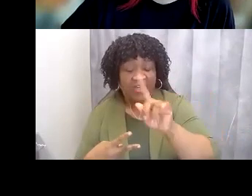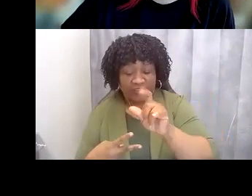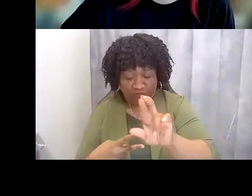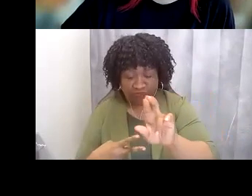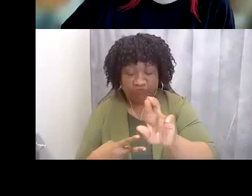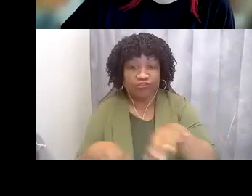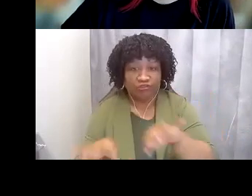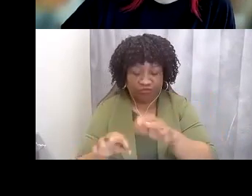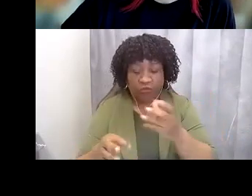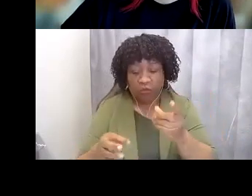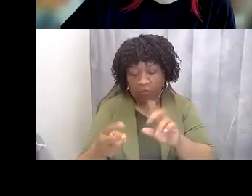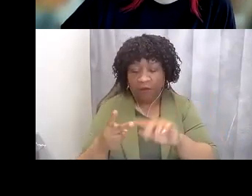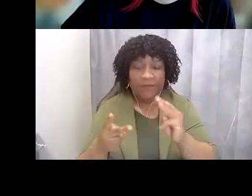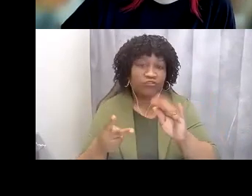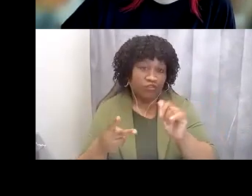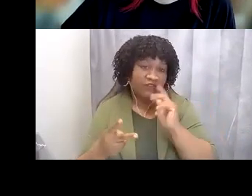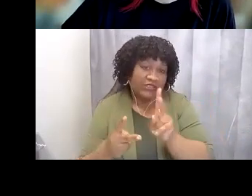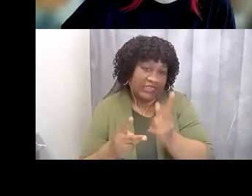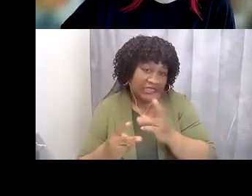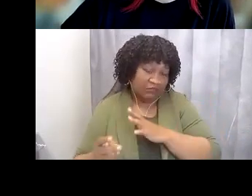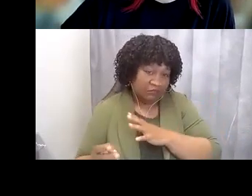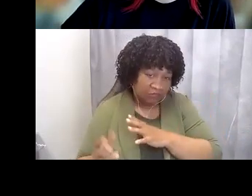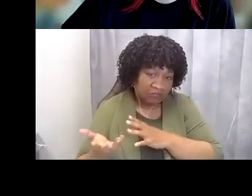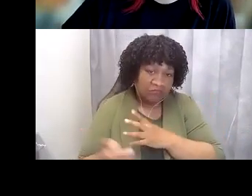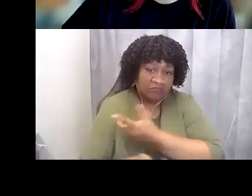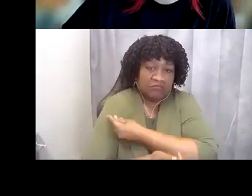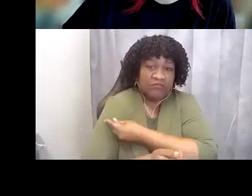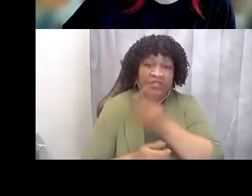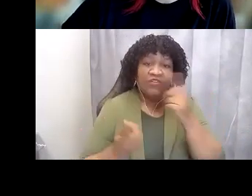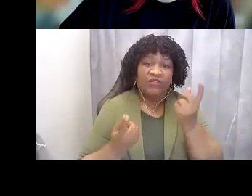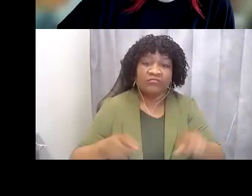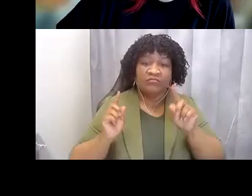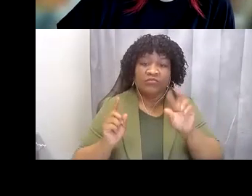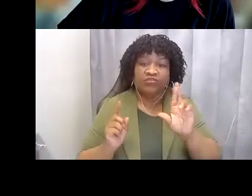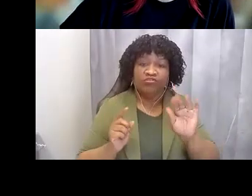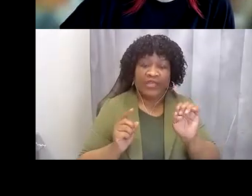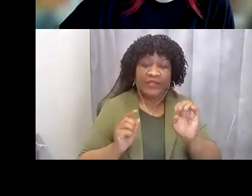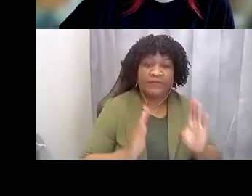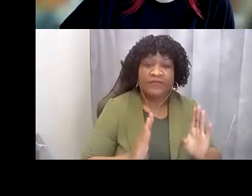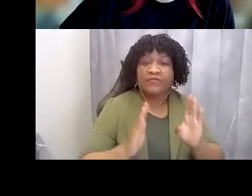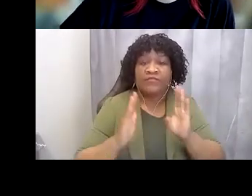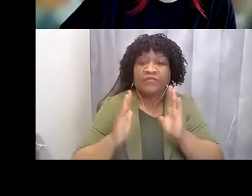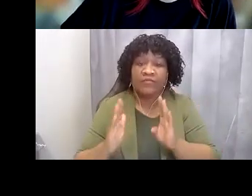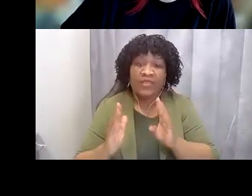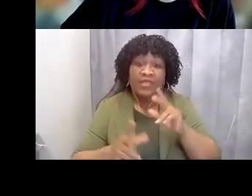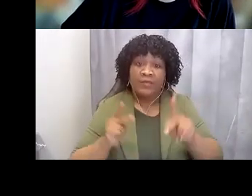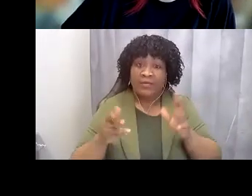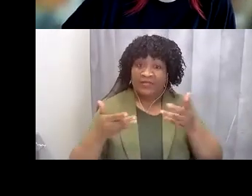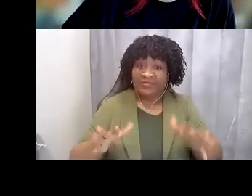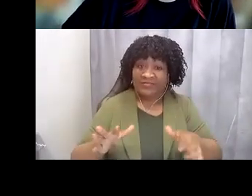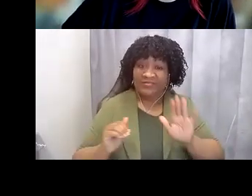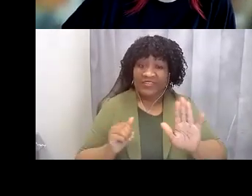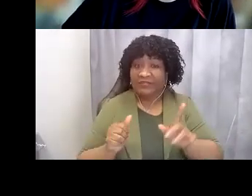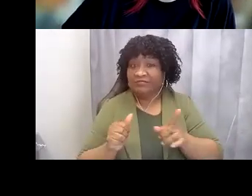imperative to get the 2nd dose in terms of effectiveness rates. People have completed their